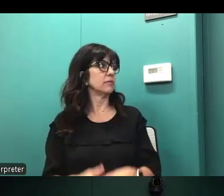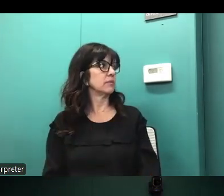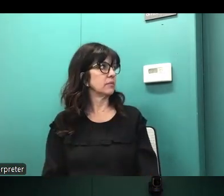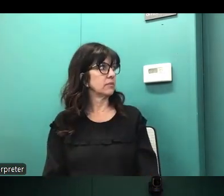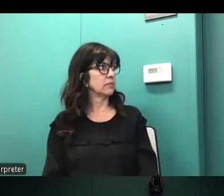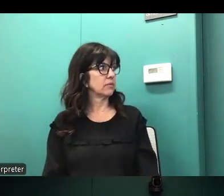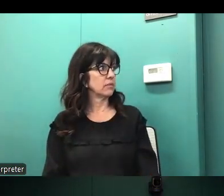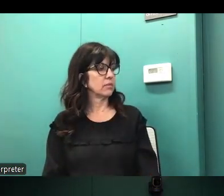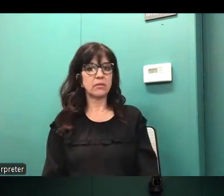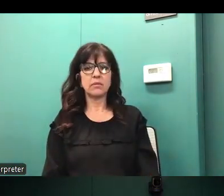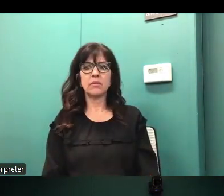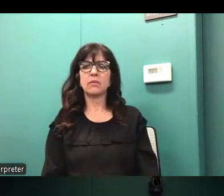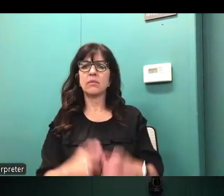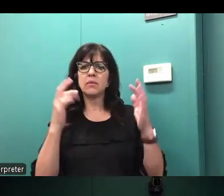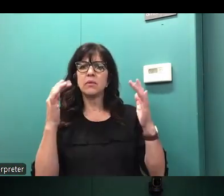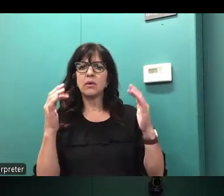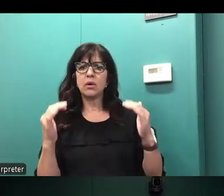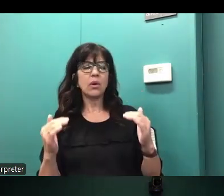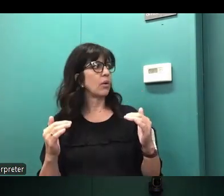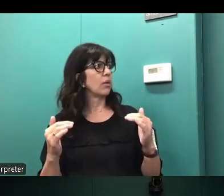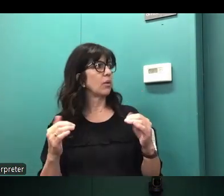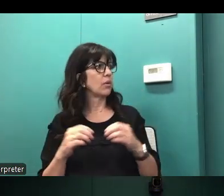Okay, let's go to.